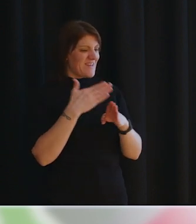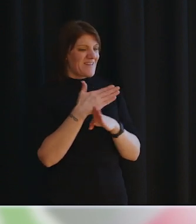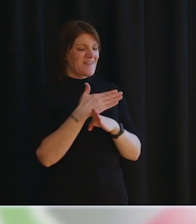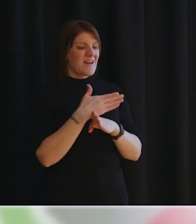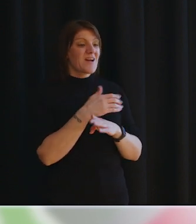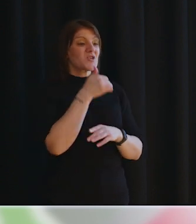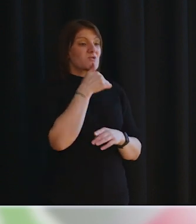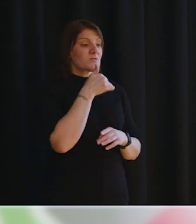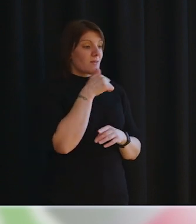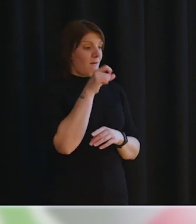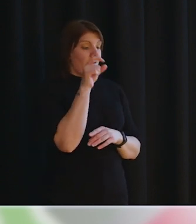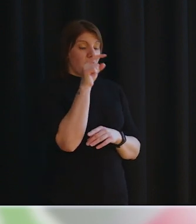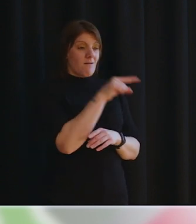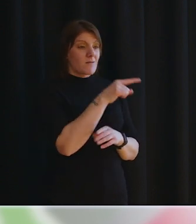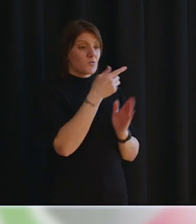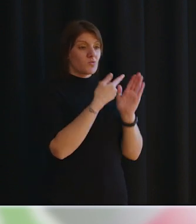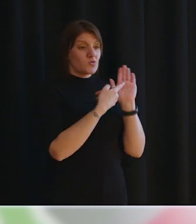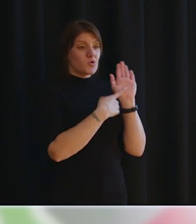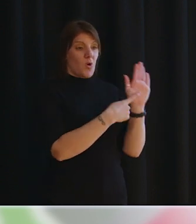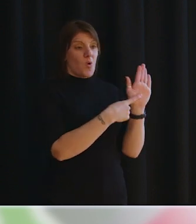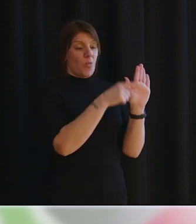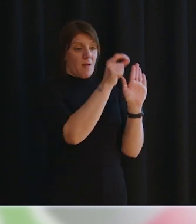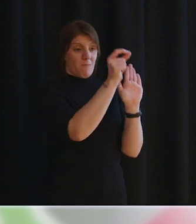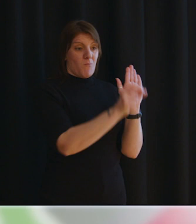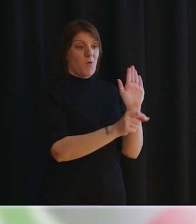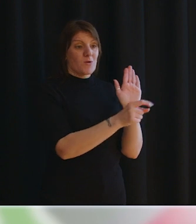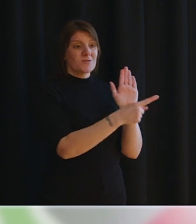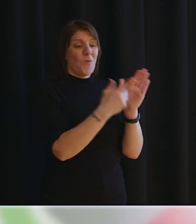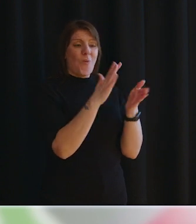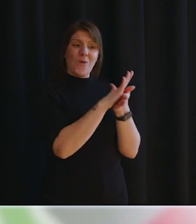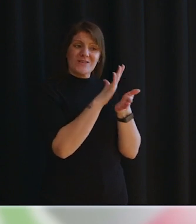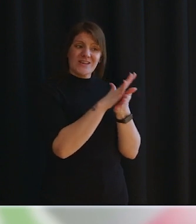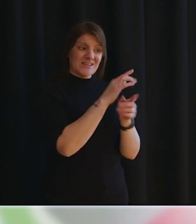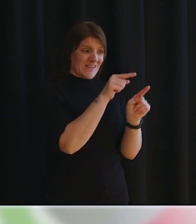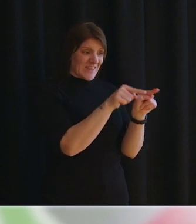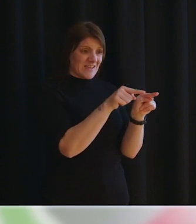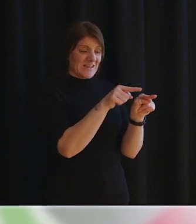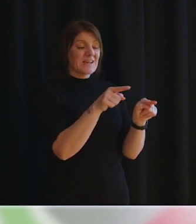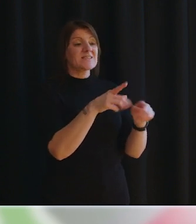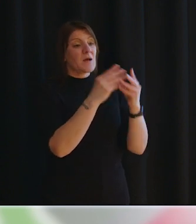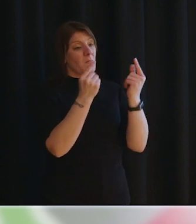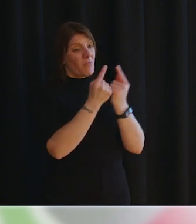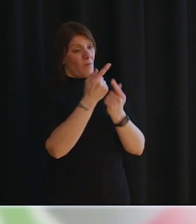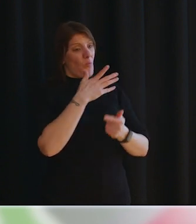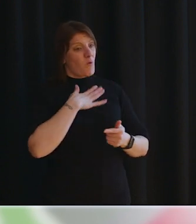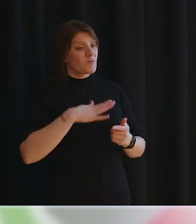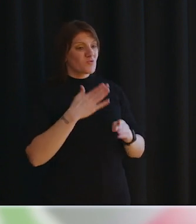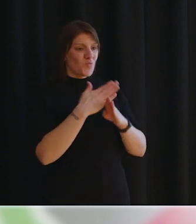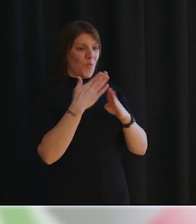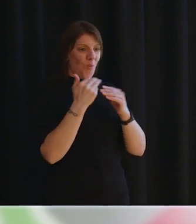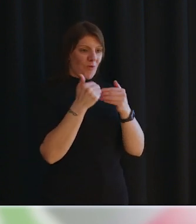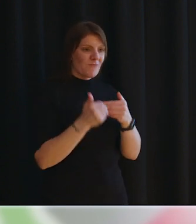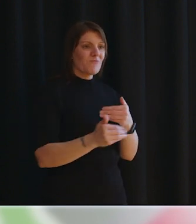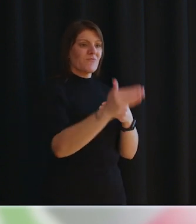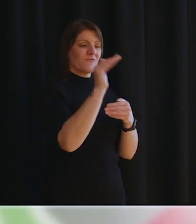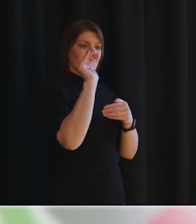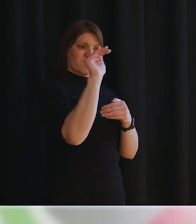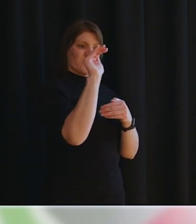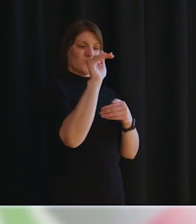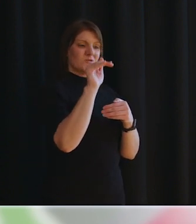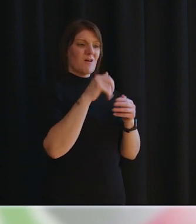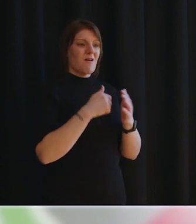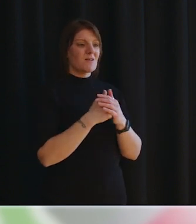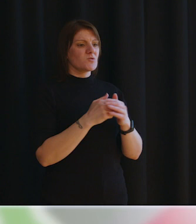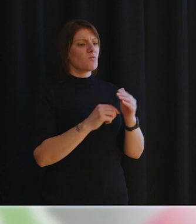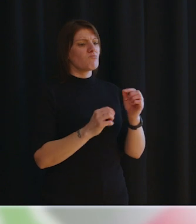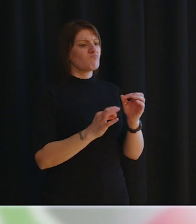this is a person enjoying this. This is something we want to work more towards. This is a skill we want to build to improve their